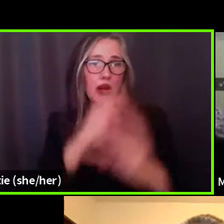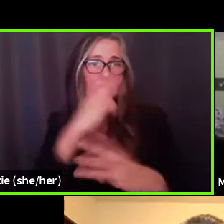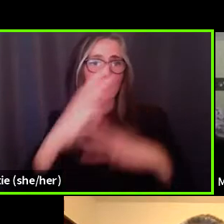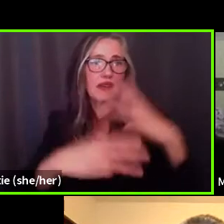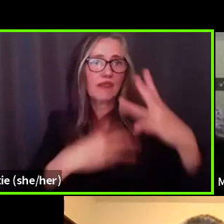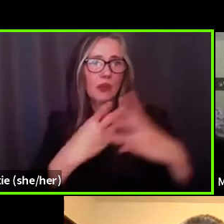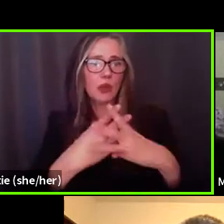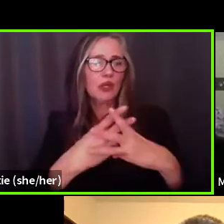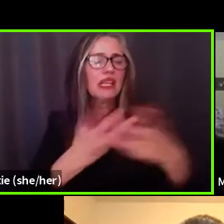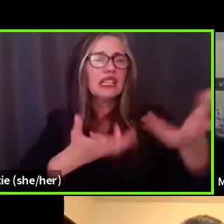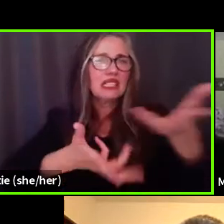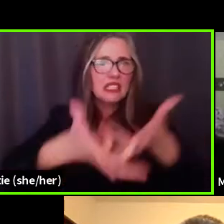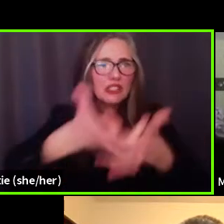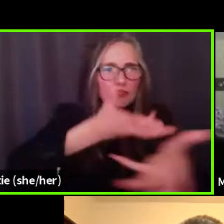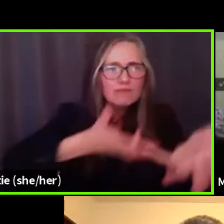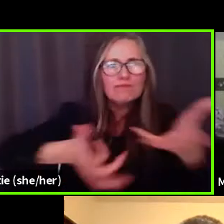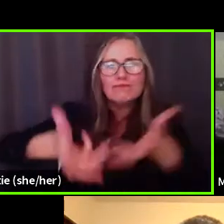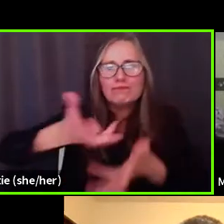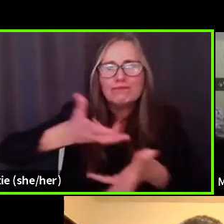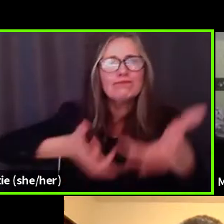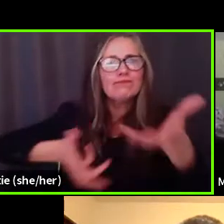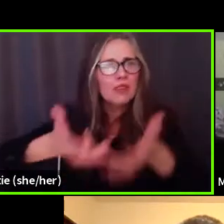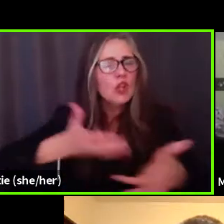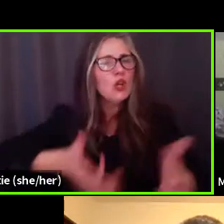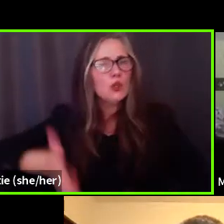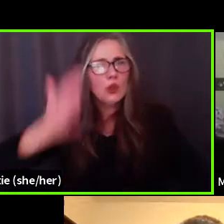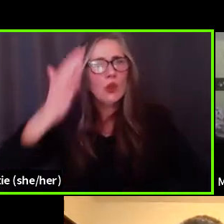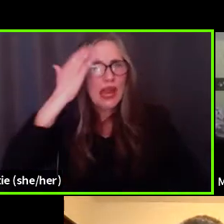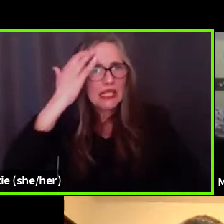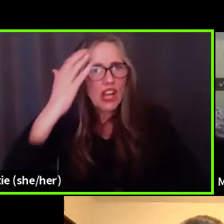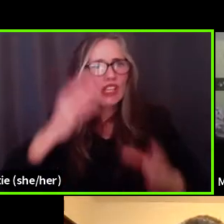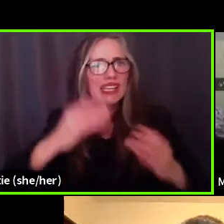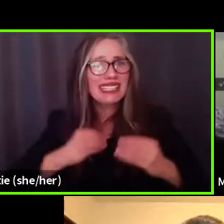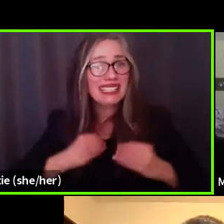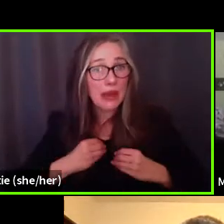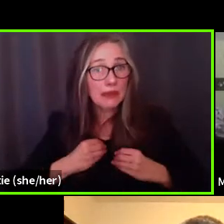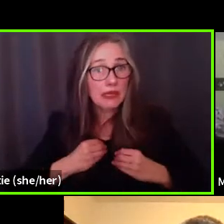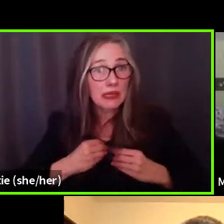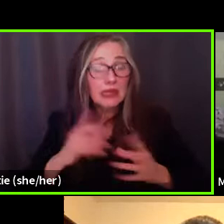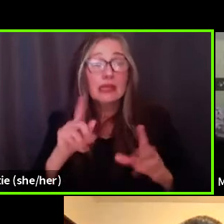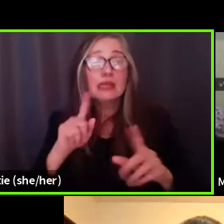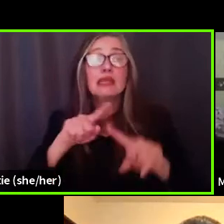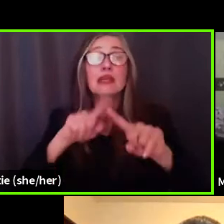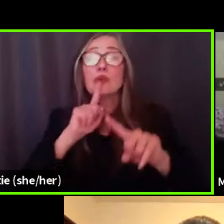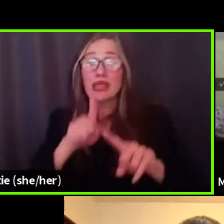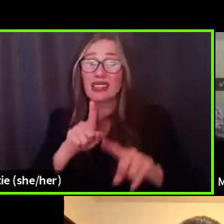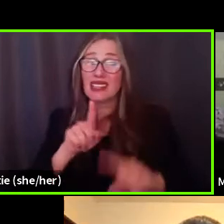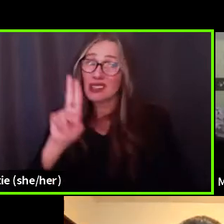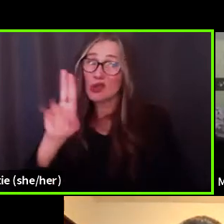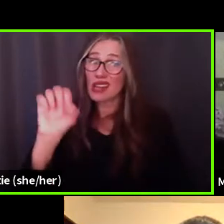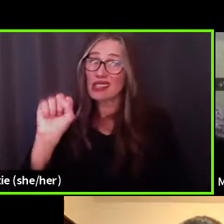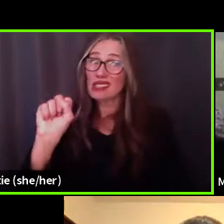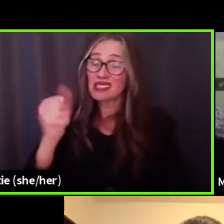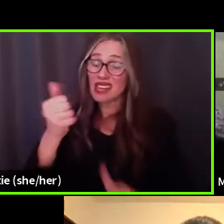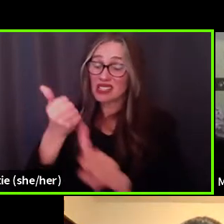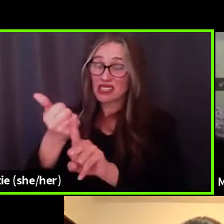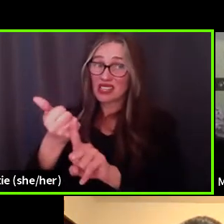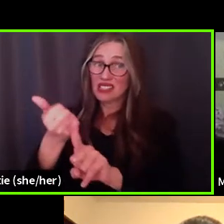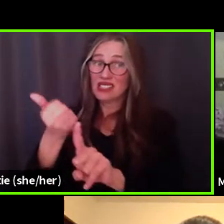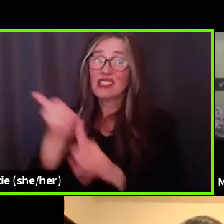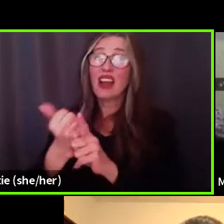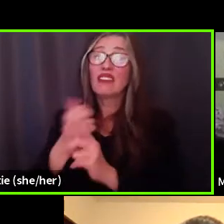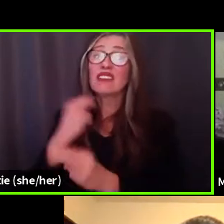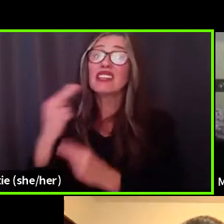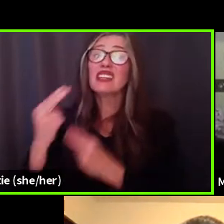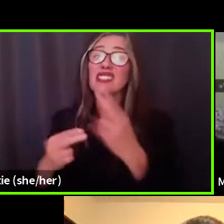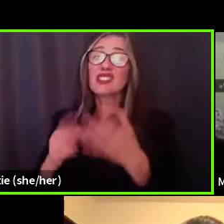conversation in a way that acknowledges the unique role of leadership that the united states has played as a historical matter